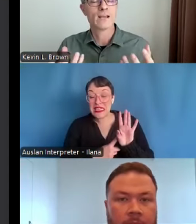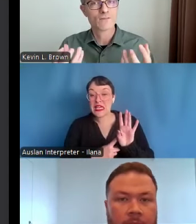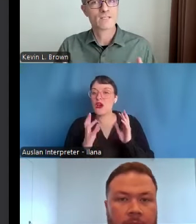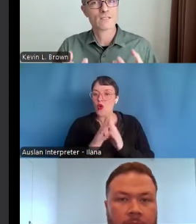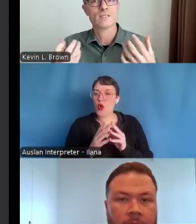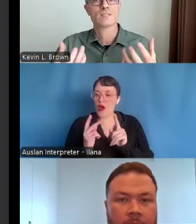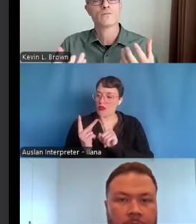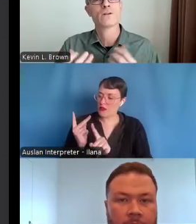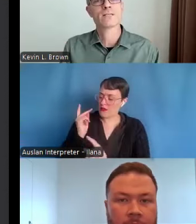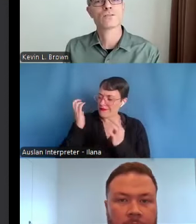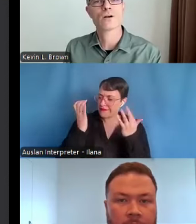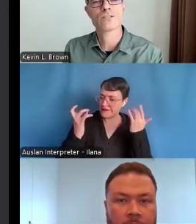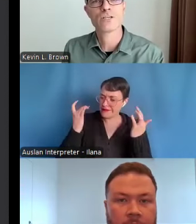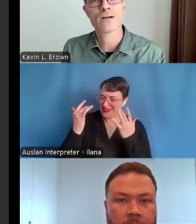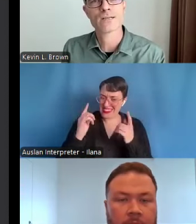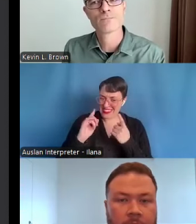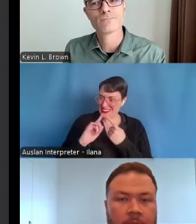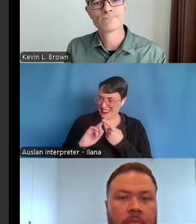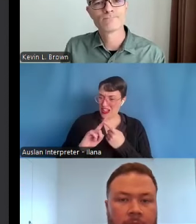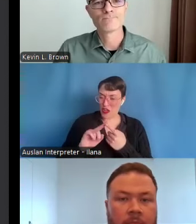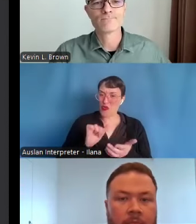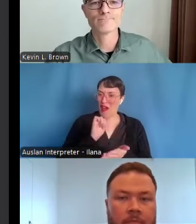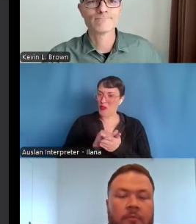still the brand for us? Is this still the fundraising strategy for us?